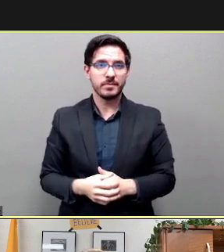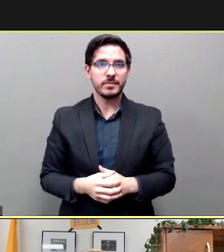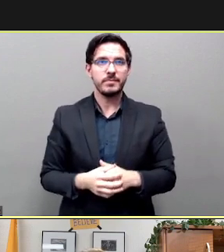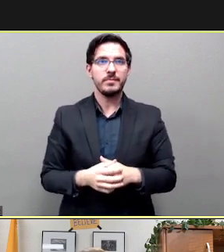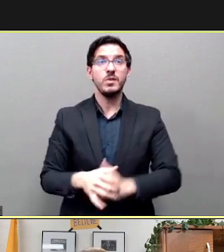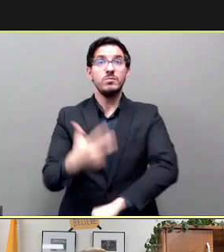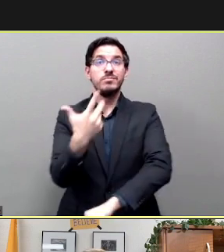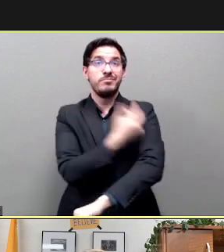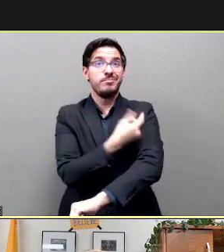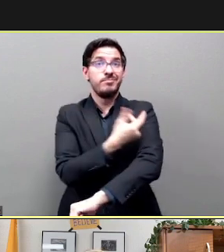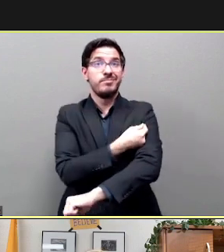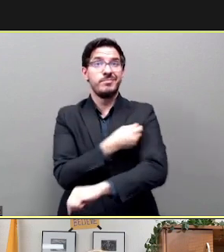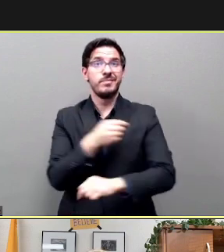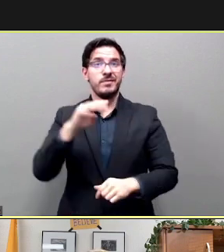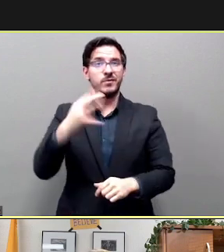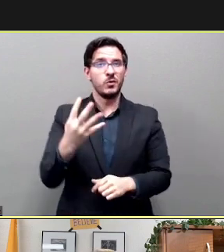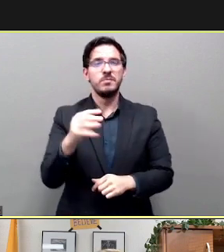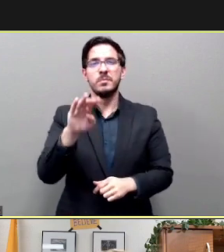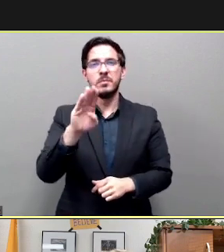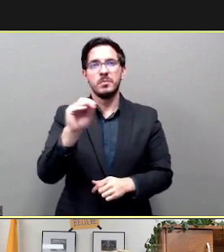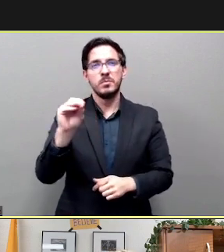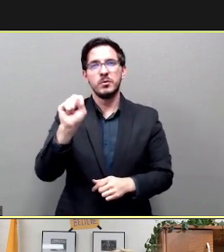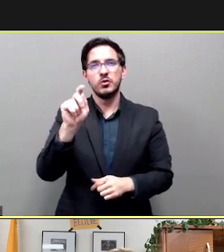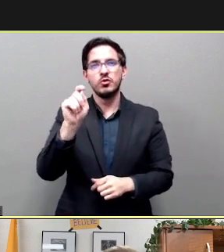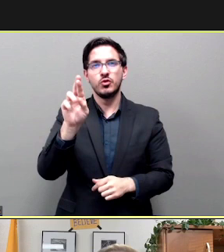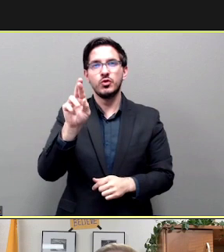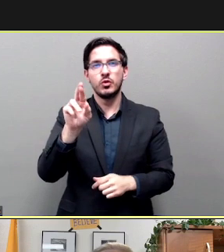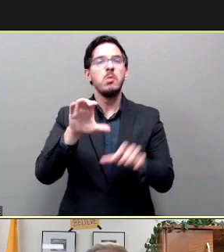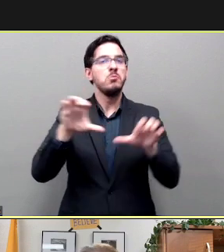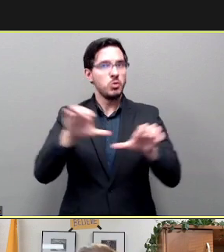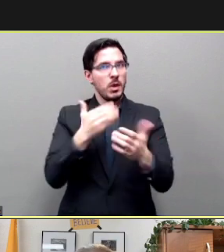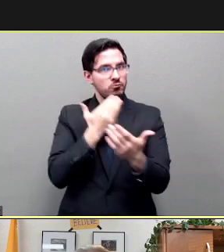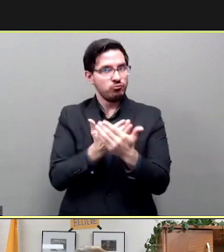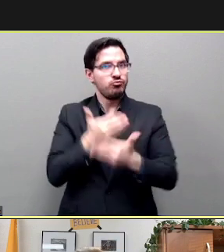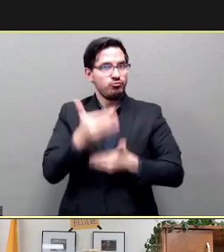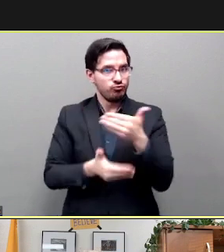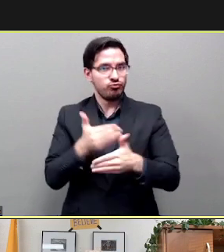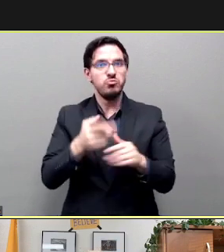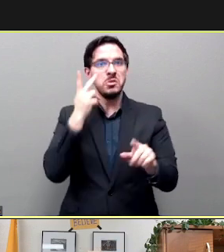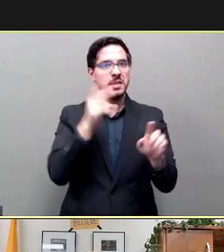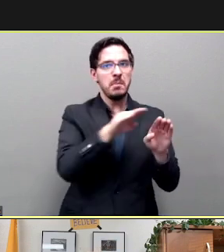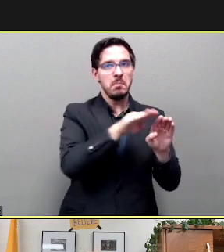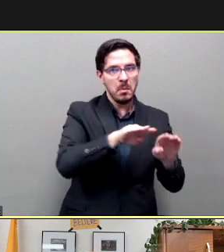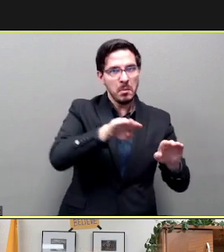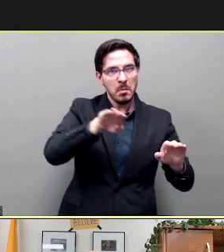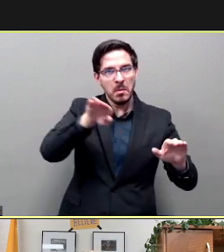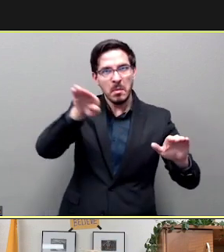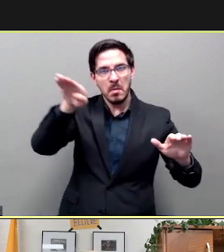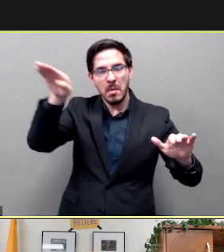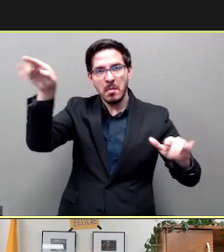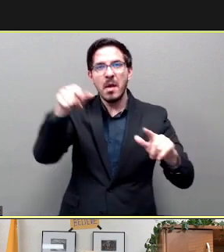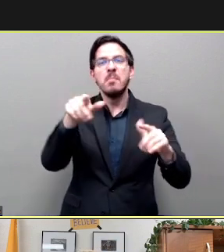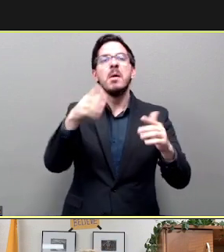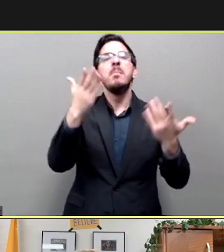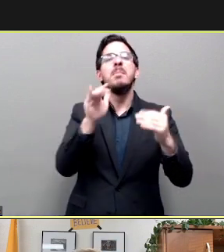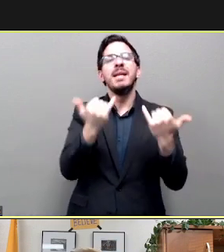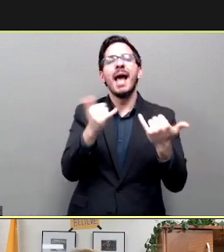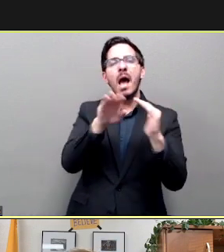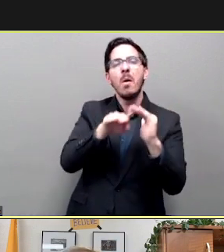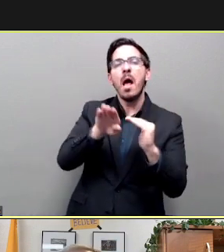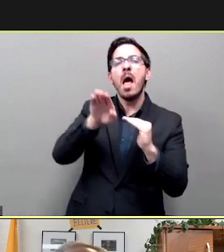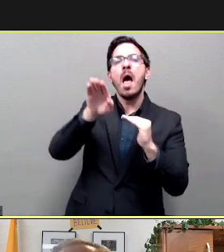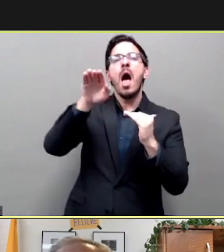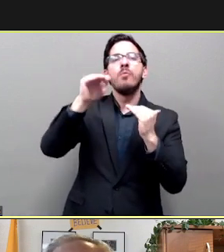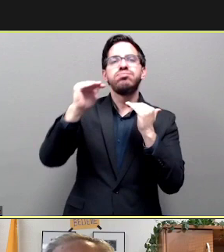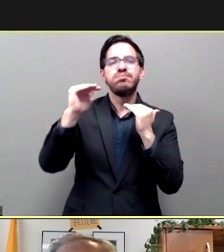Boosters doing well. We're continuing to trend upwards. Line maybe flattening out a little bit. I think the more we